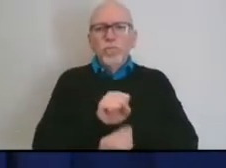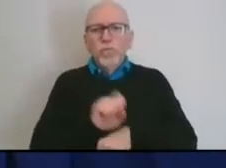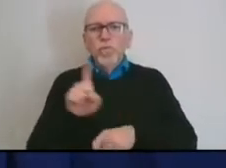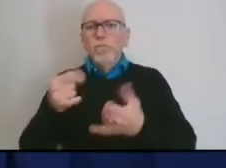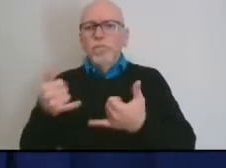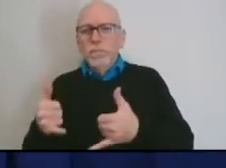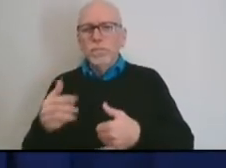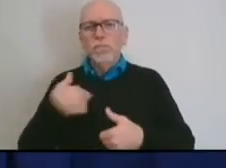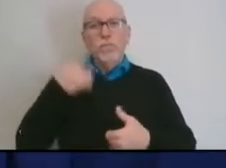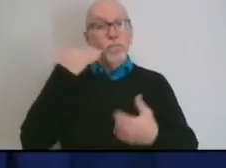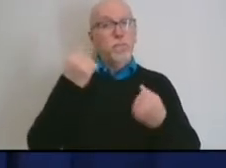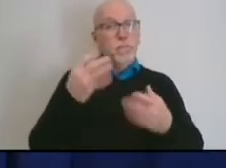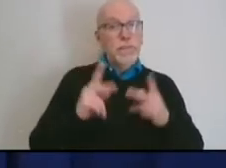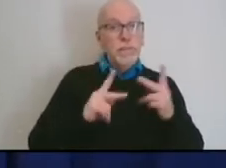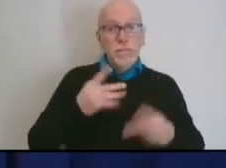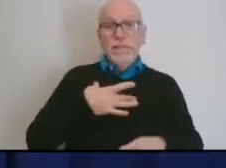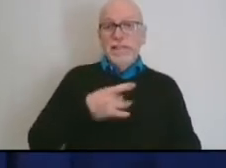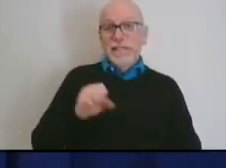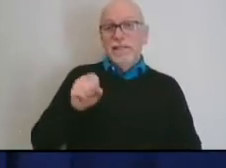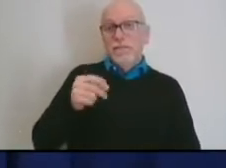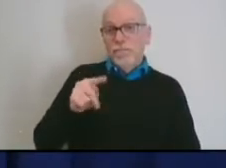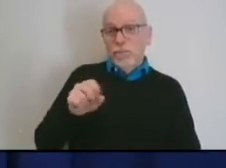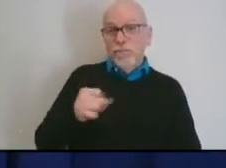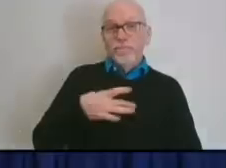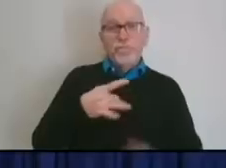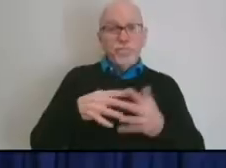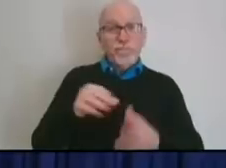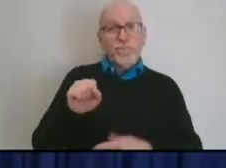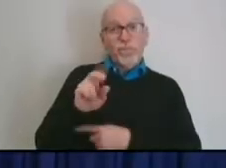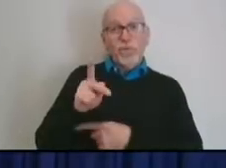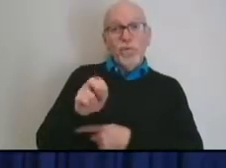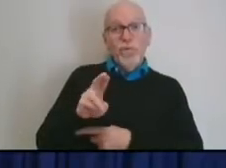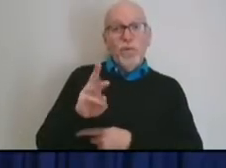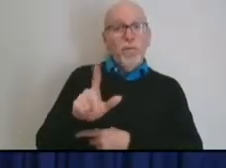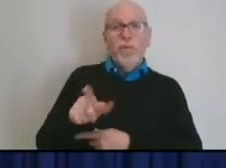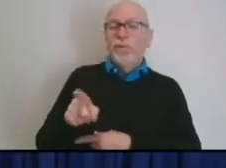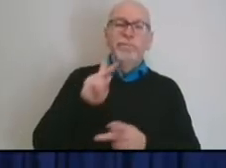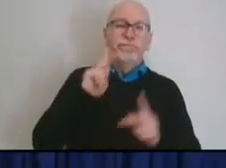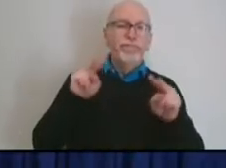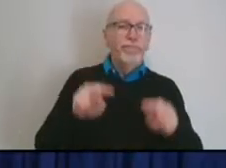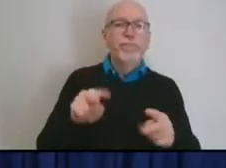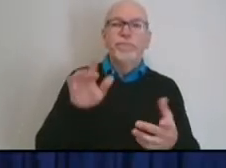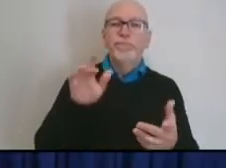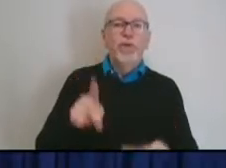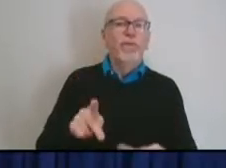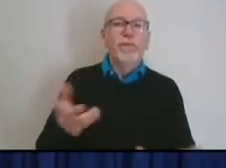of people like sports, so the Super Bowl is a perfect place to do that.